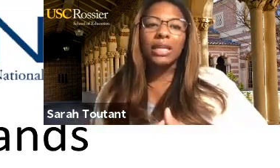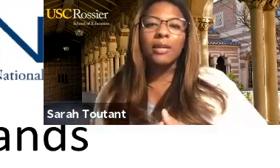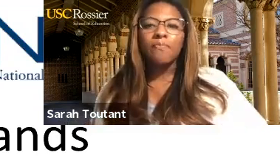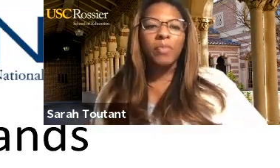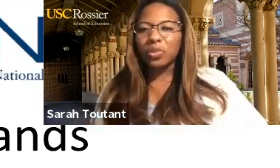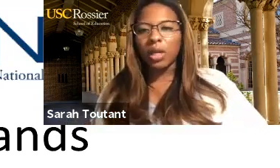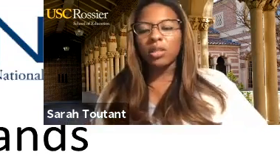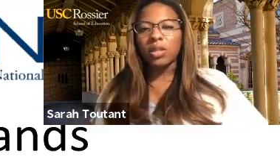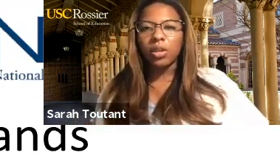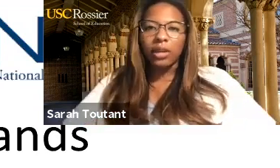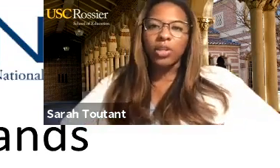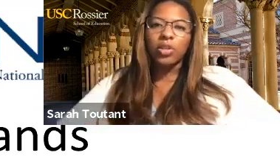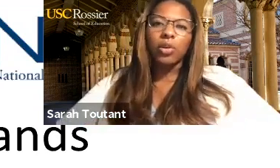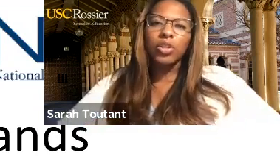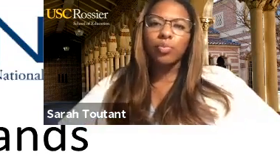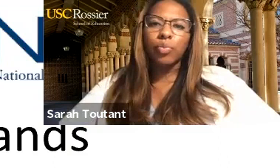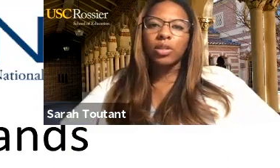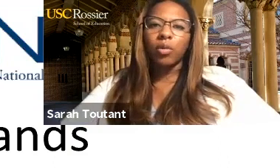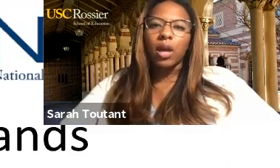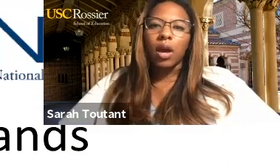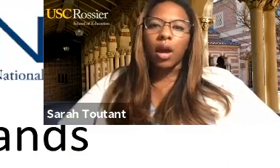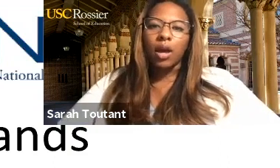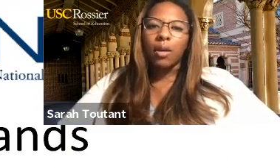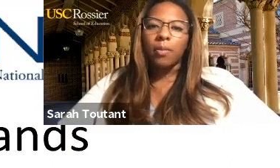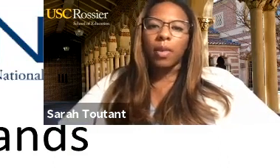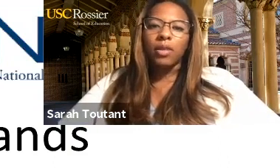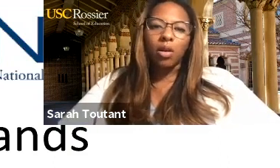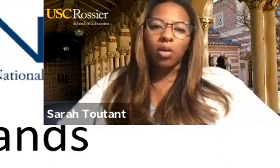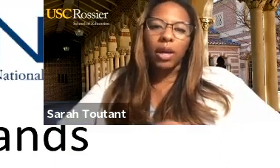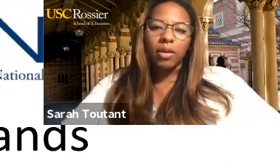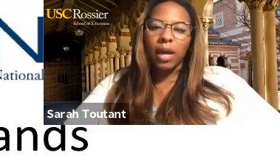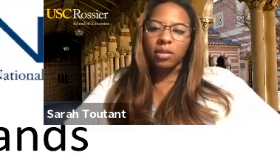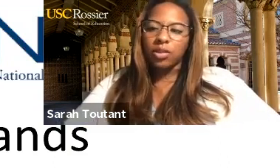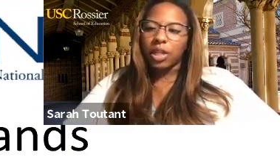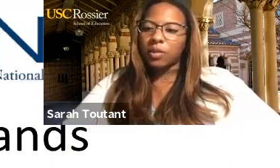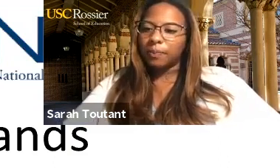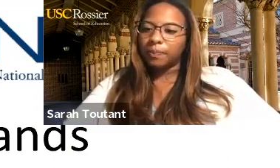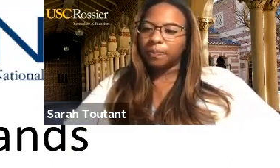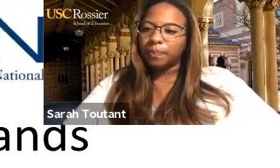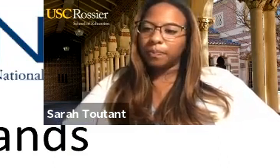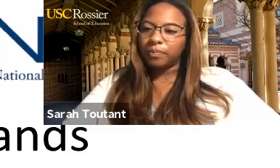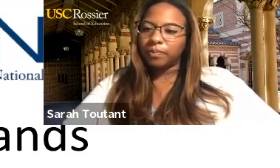need, it took energy. So it's just important to note. And then I'll go ahead and pass it to James.